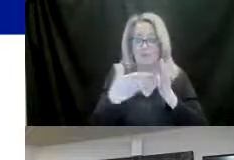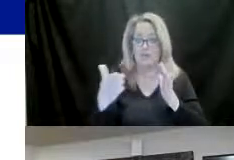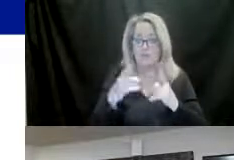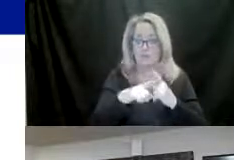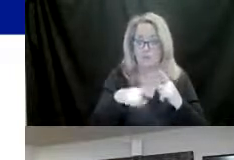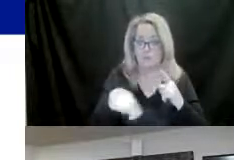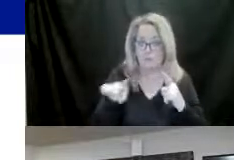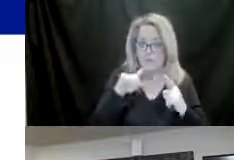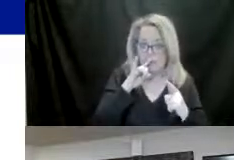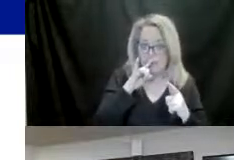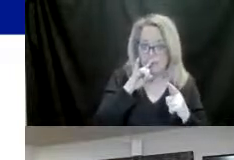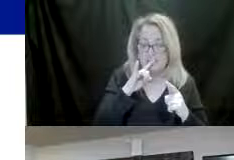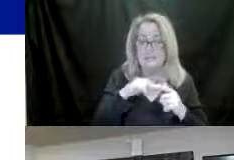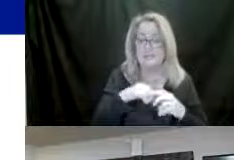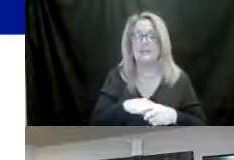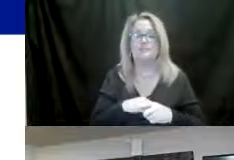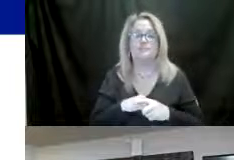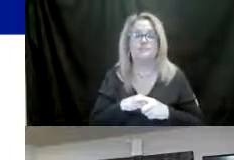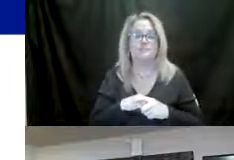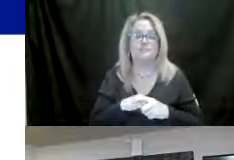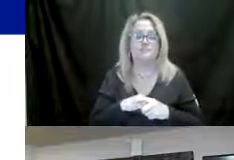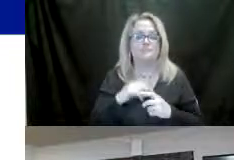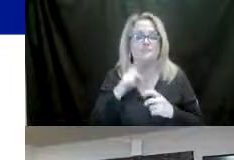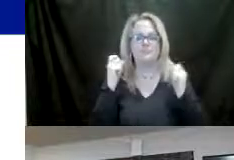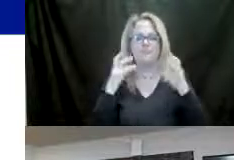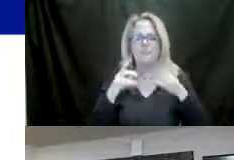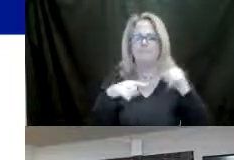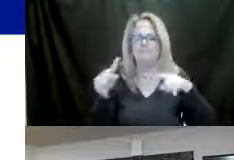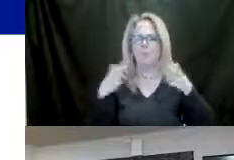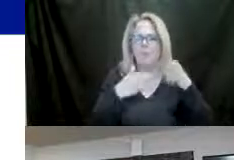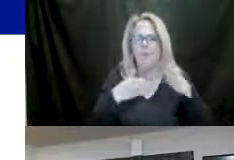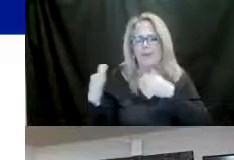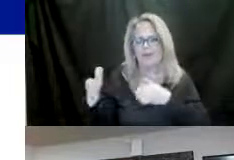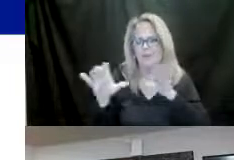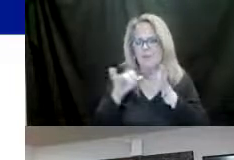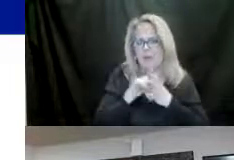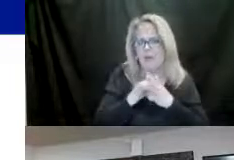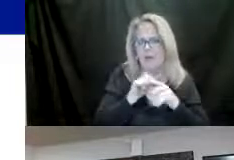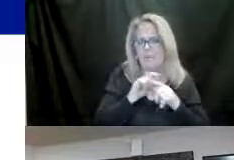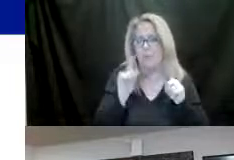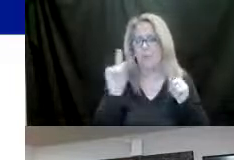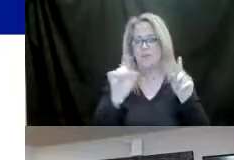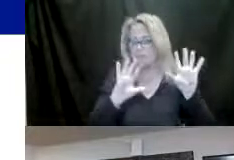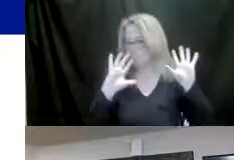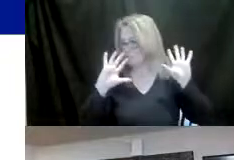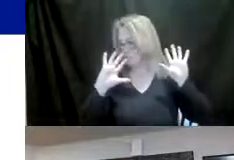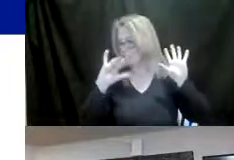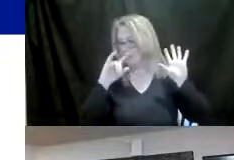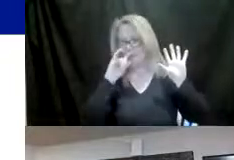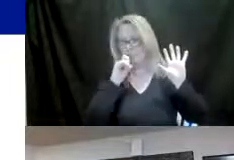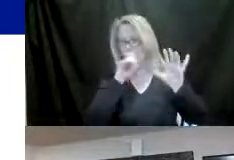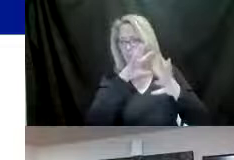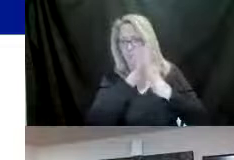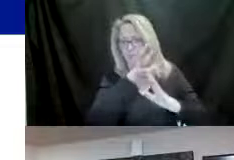kids without, again, I think there are many ways to do that, but one is a real turnoff, and kids are not going to be